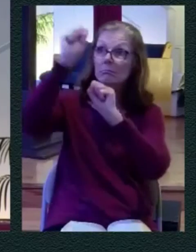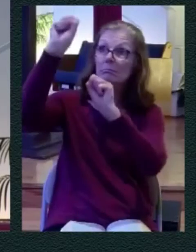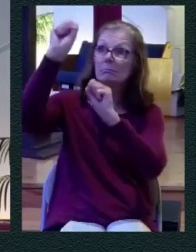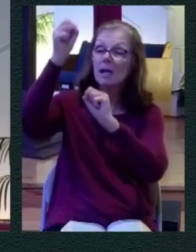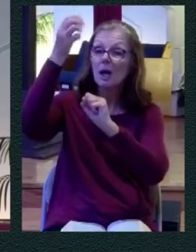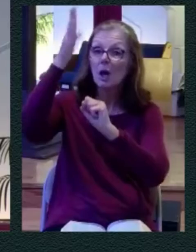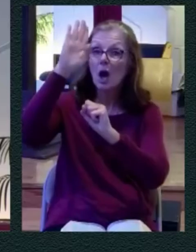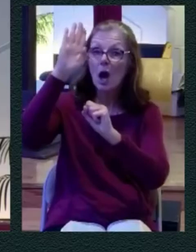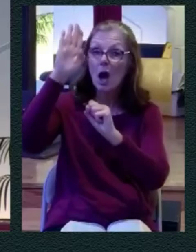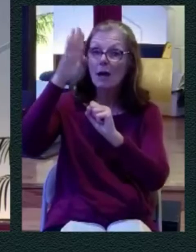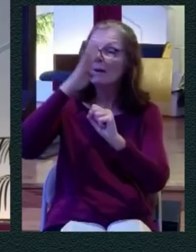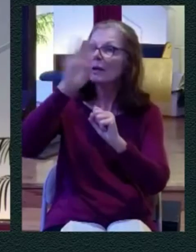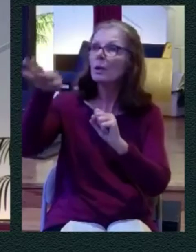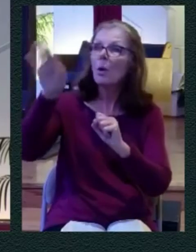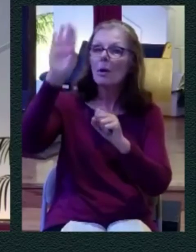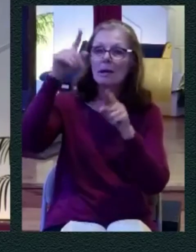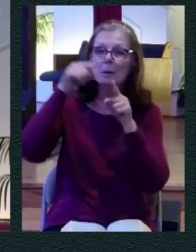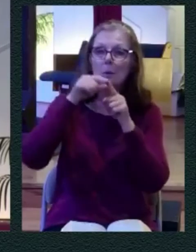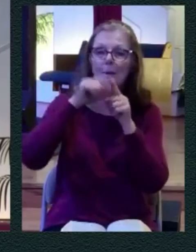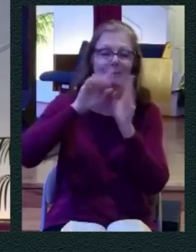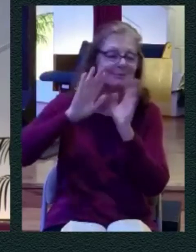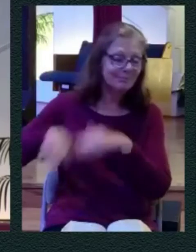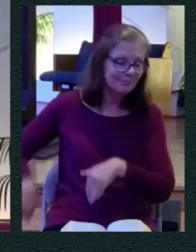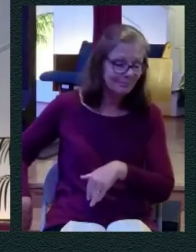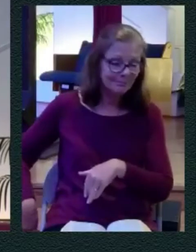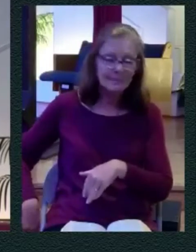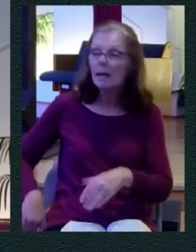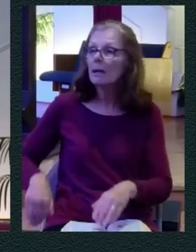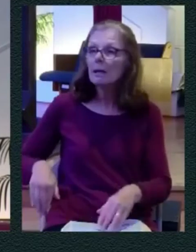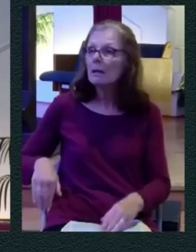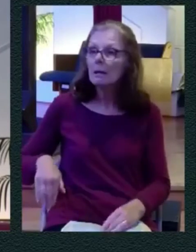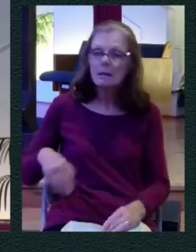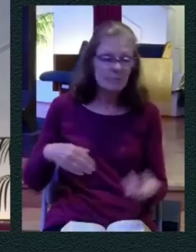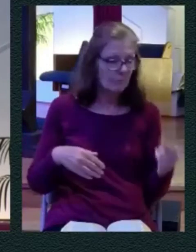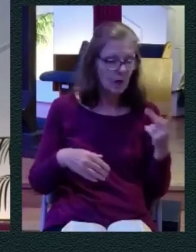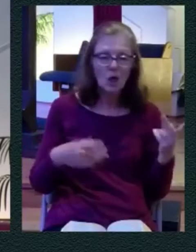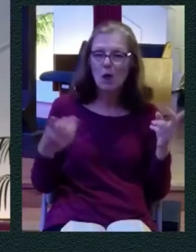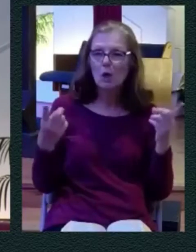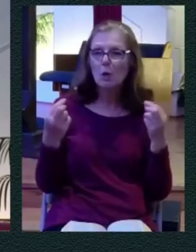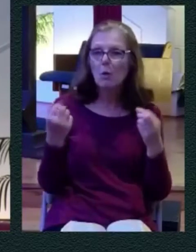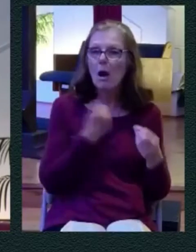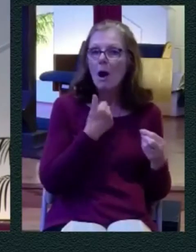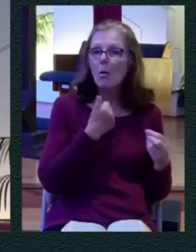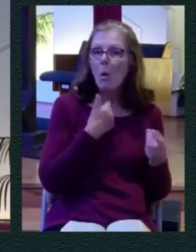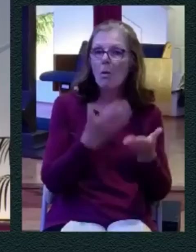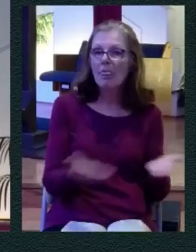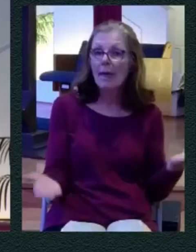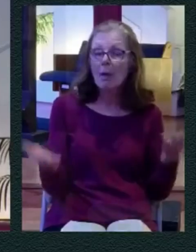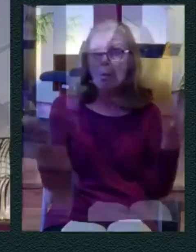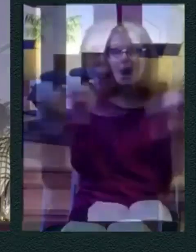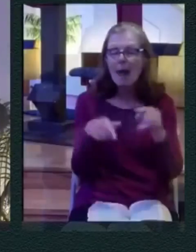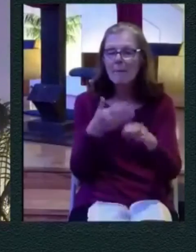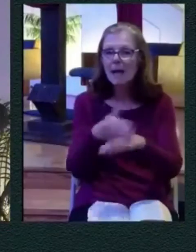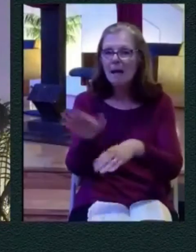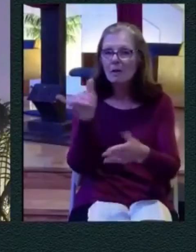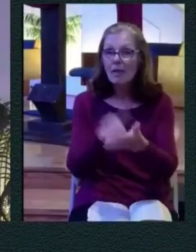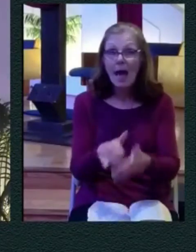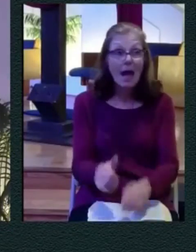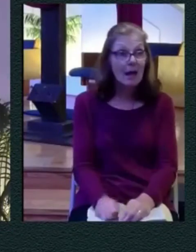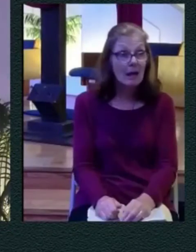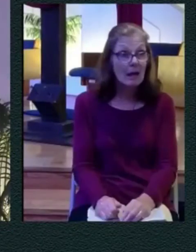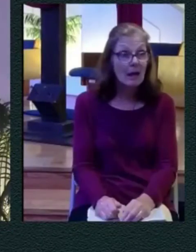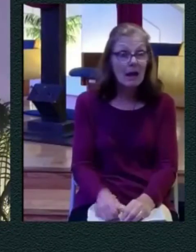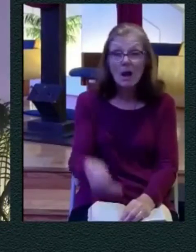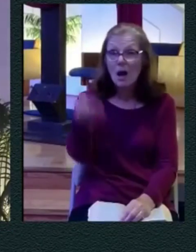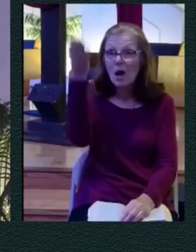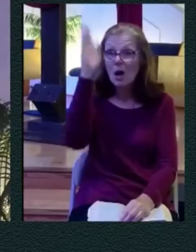His word, cast it aside and said, we're going to do our own thing. What happened right after that? God came and He